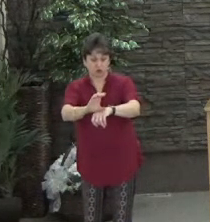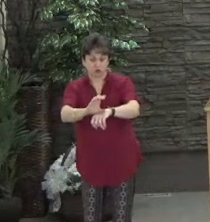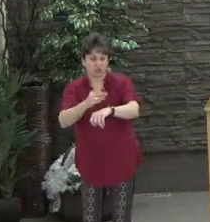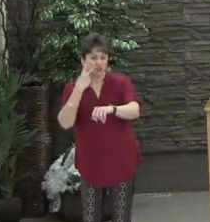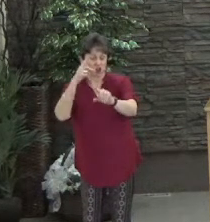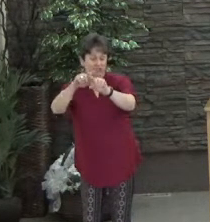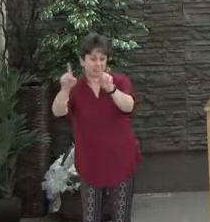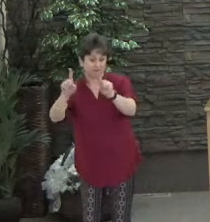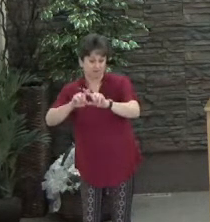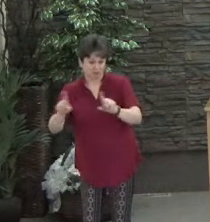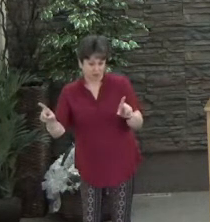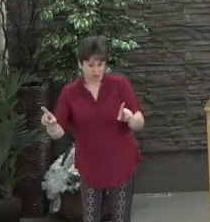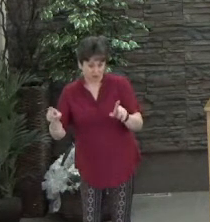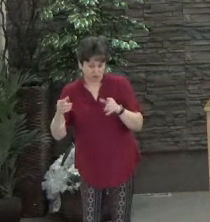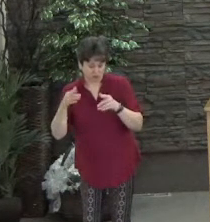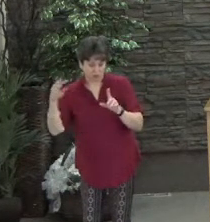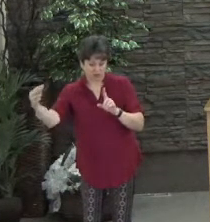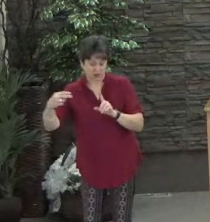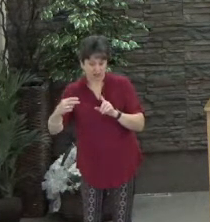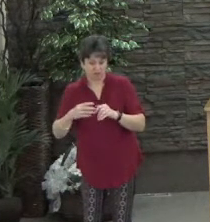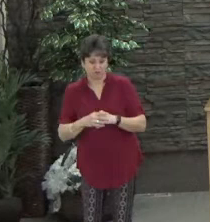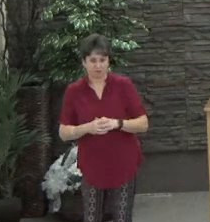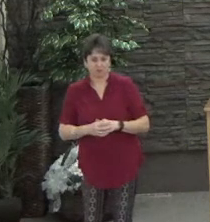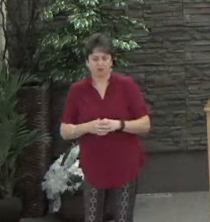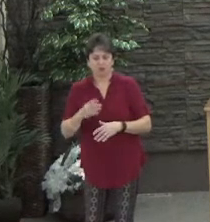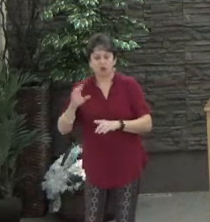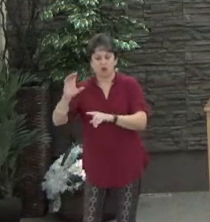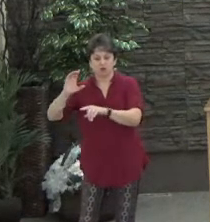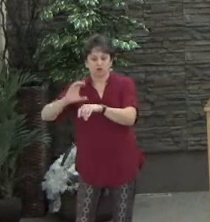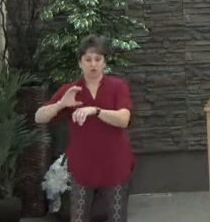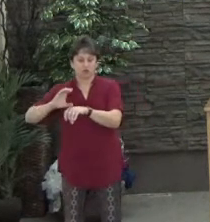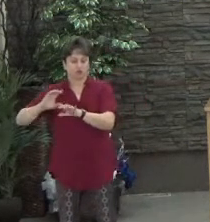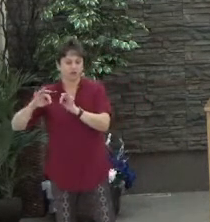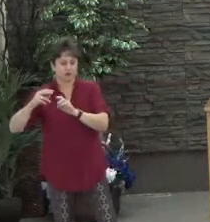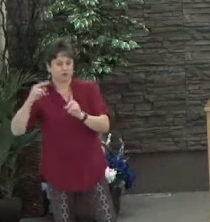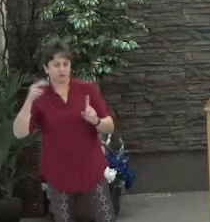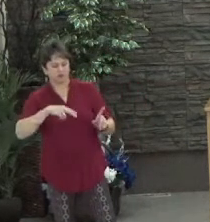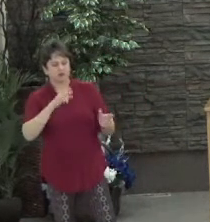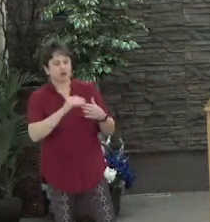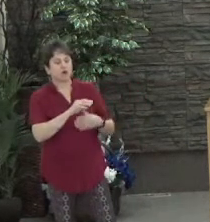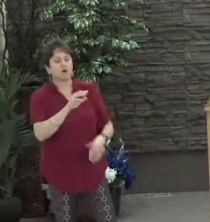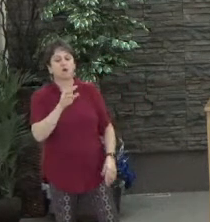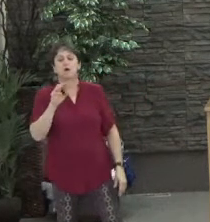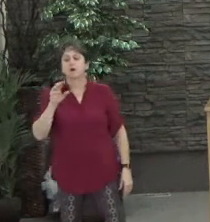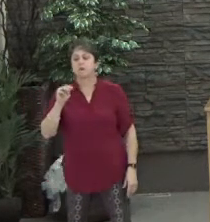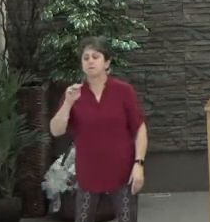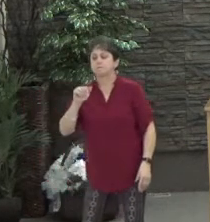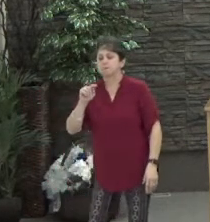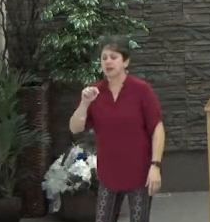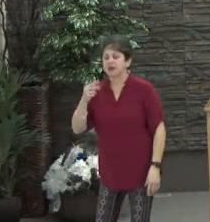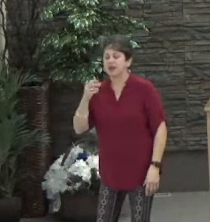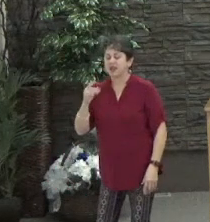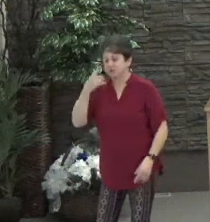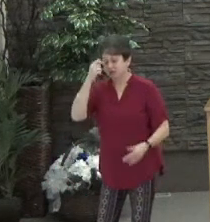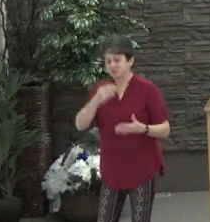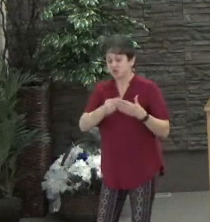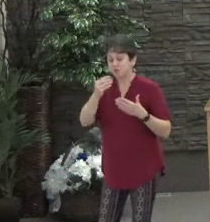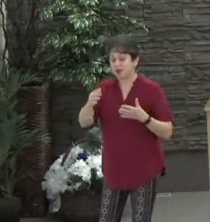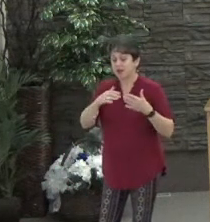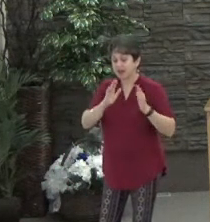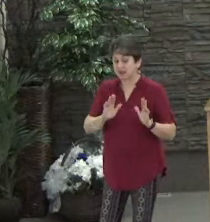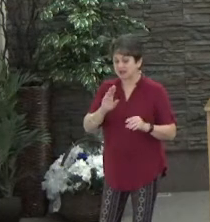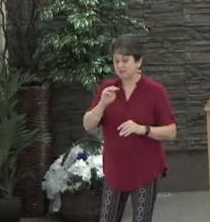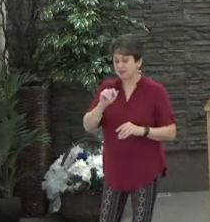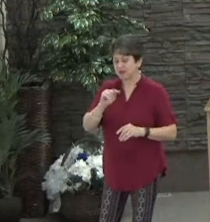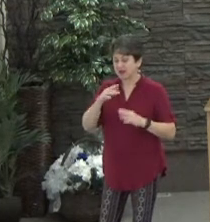very differently. What they saw is that Matt and Hannah, because they're buying a house, Matt